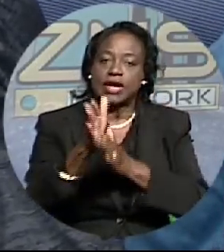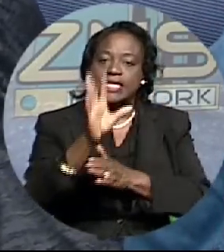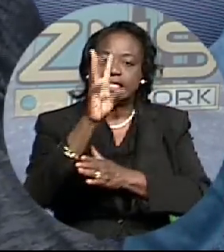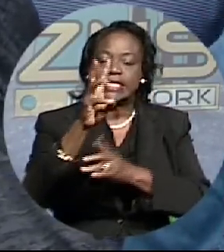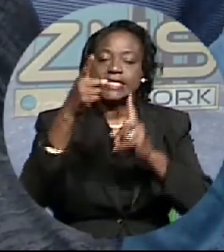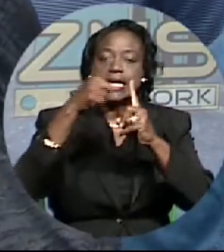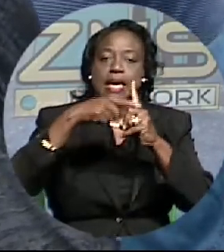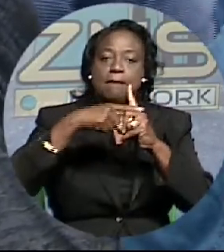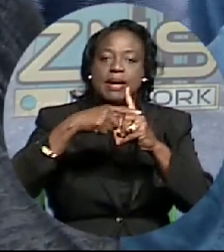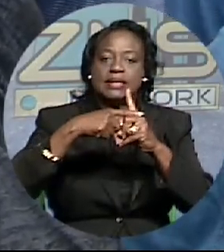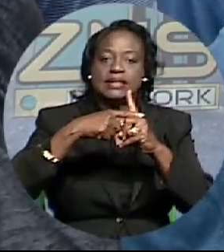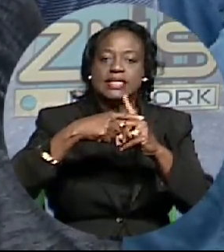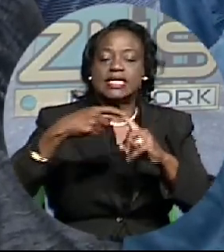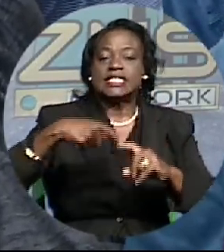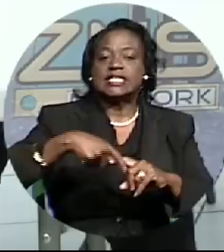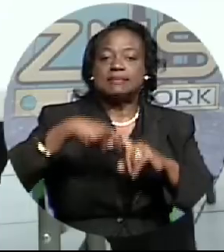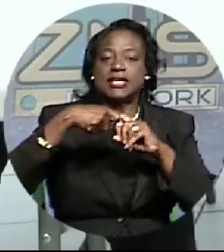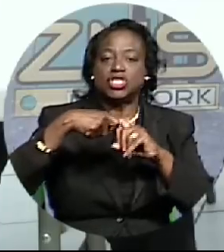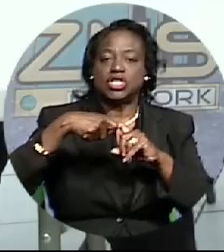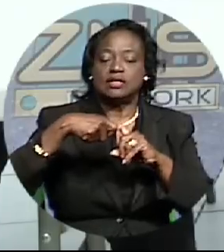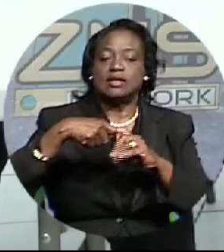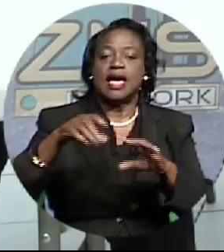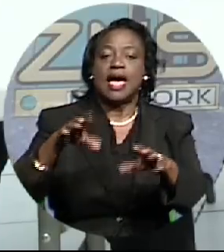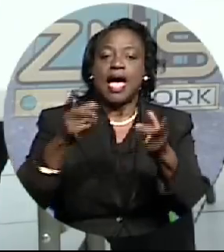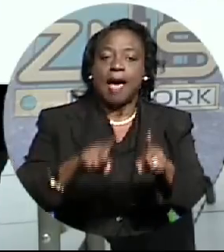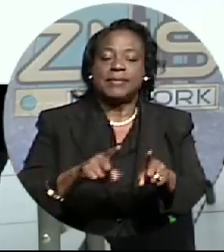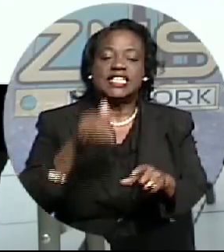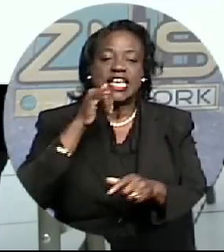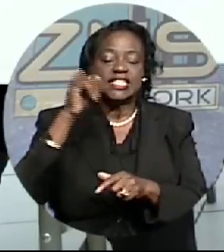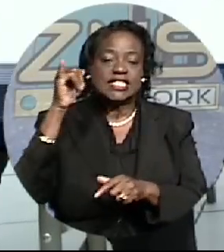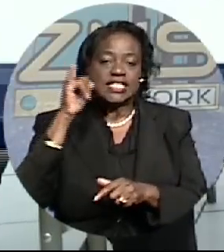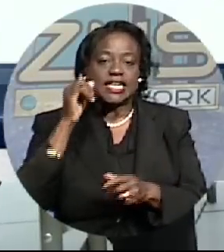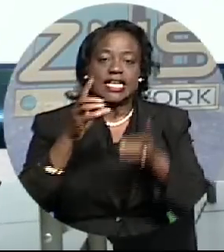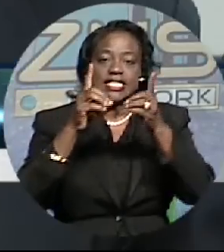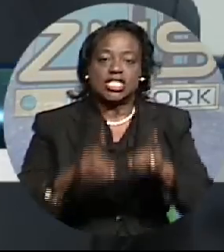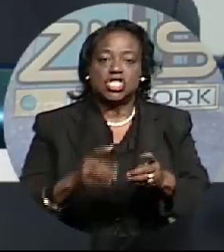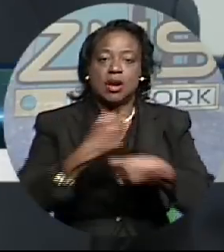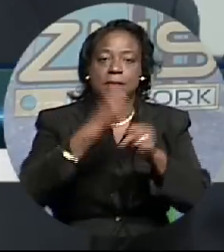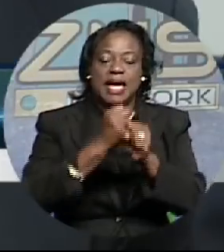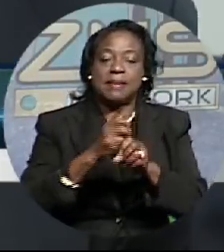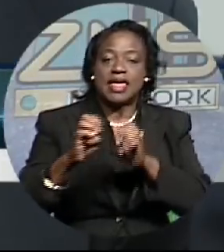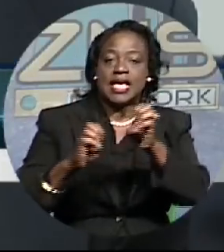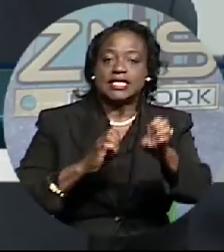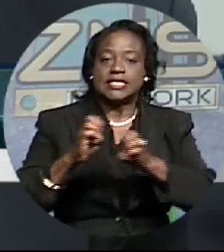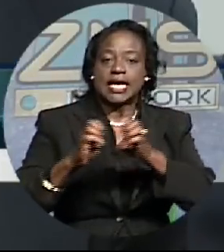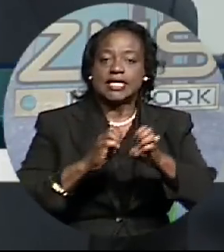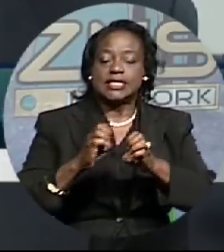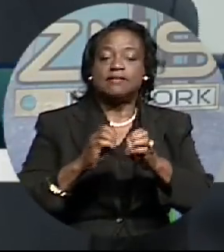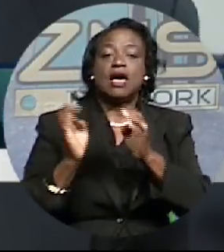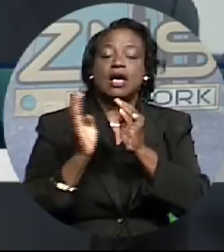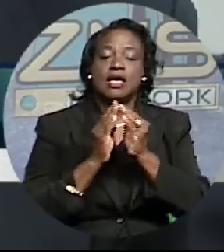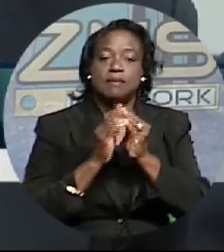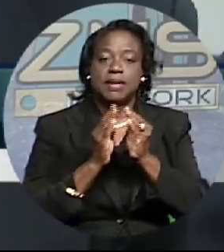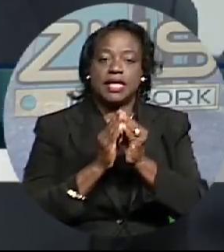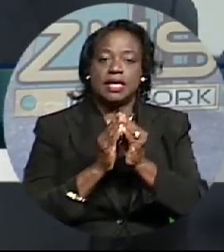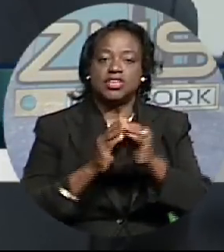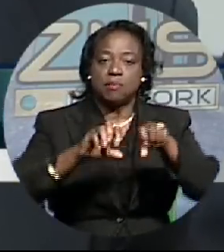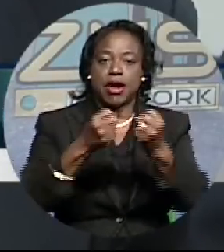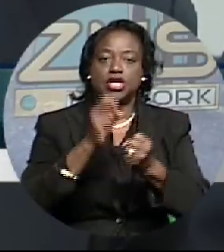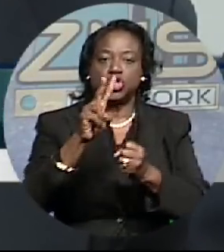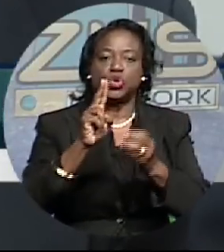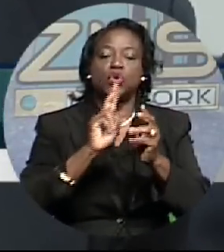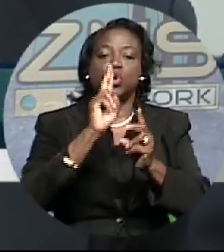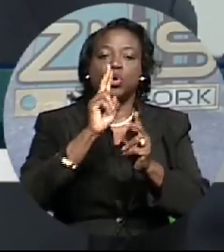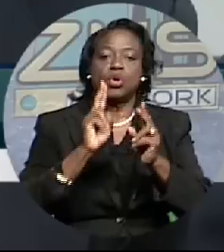suspension, which took effect yesterday. That decision made by the executive committee. The committee claims Wilson broke two union rules and